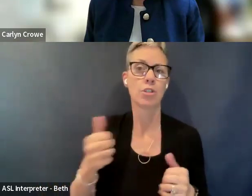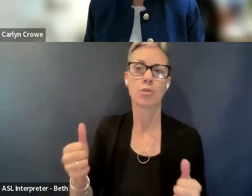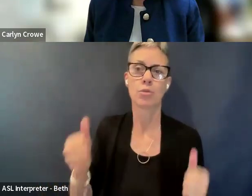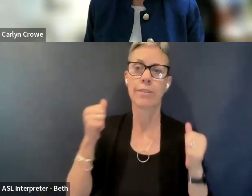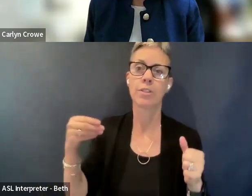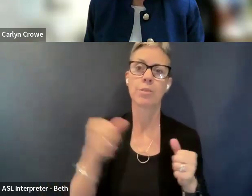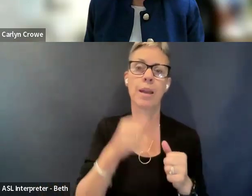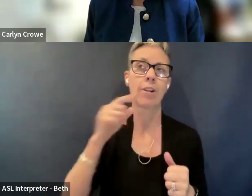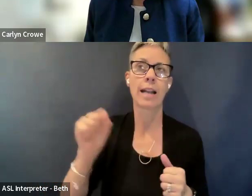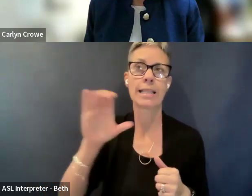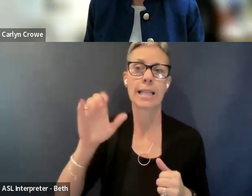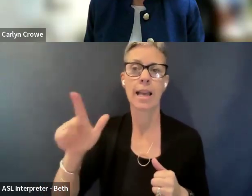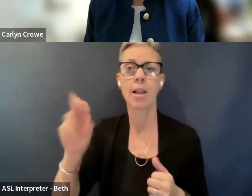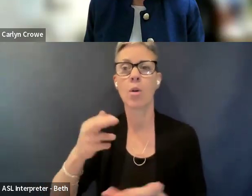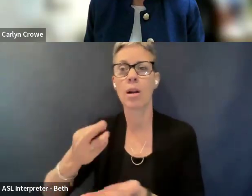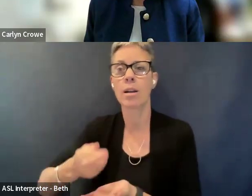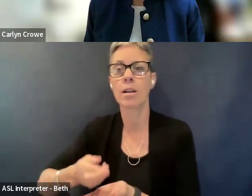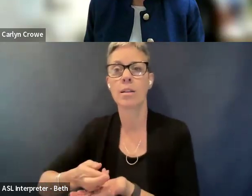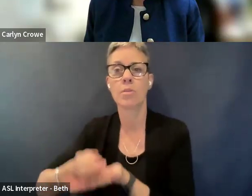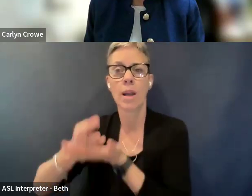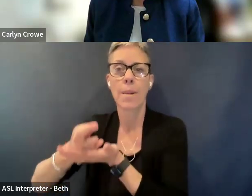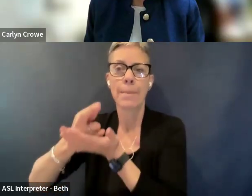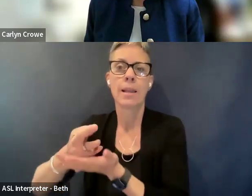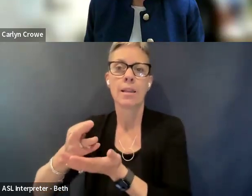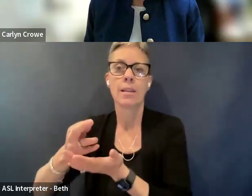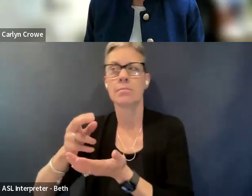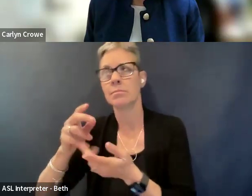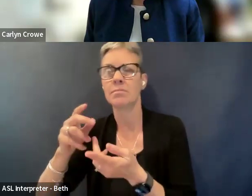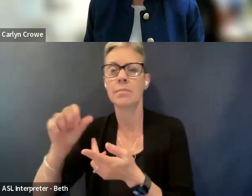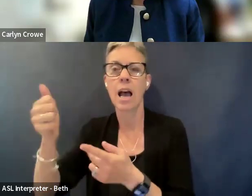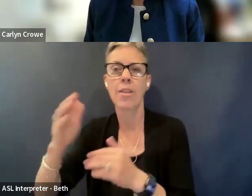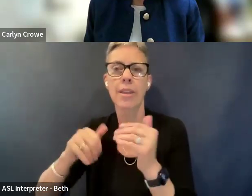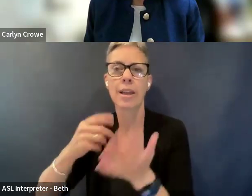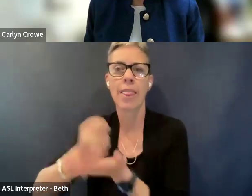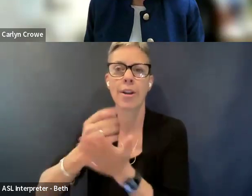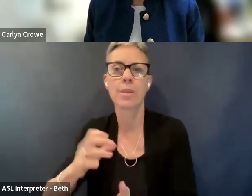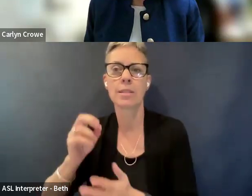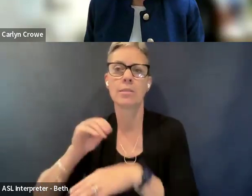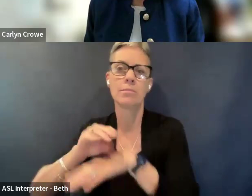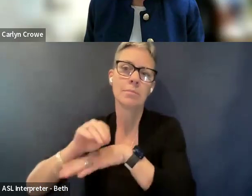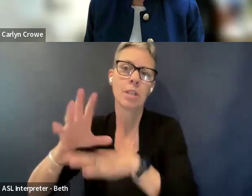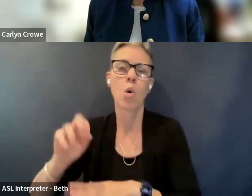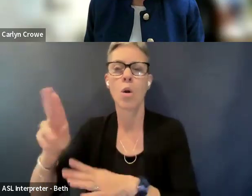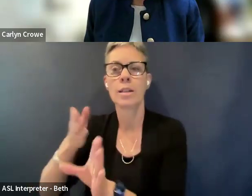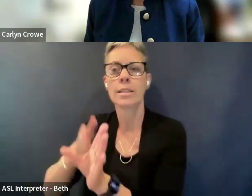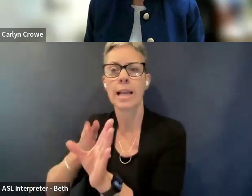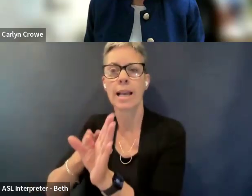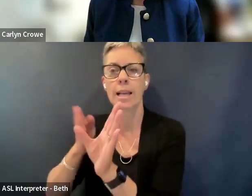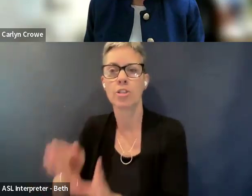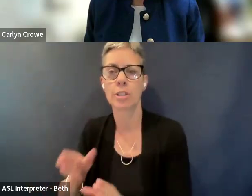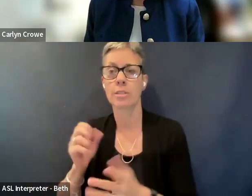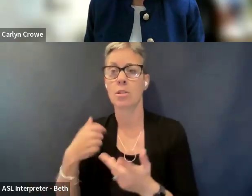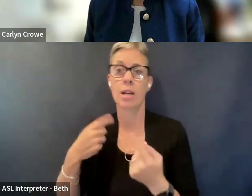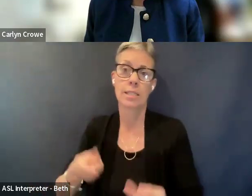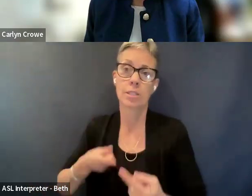or the habilitation or anything besides a therapist or psychiatrist. And that's very limited too. And I struggle